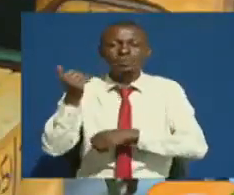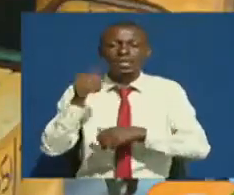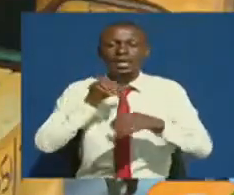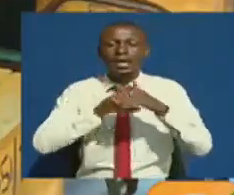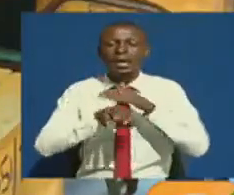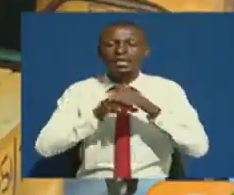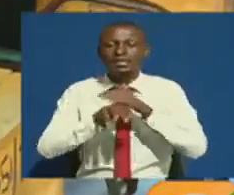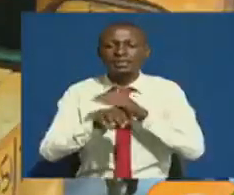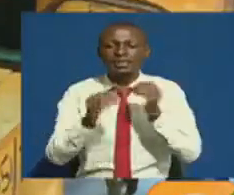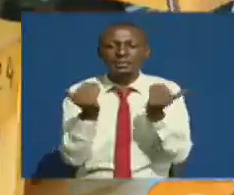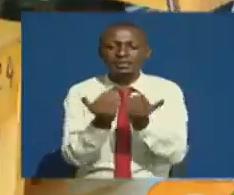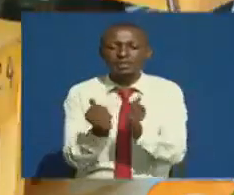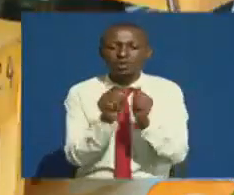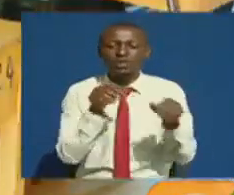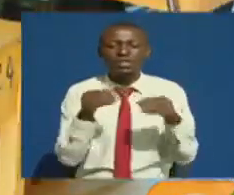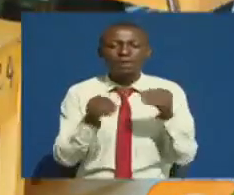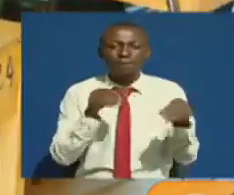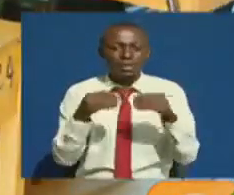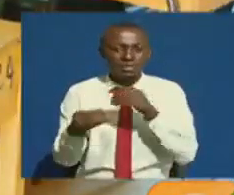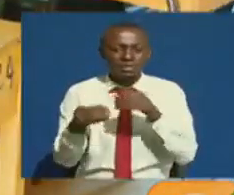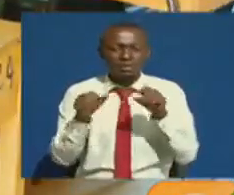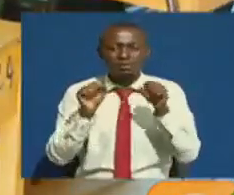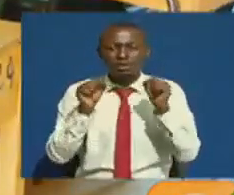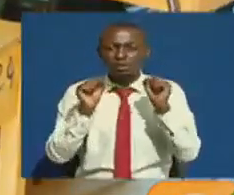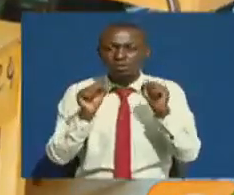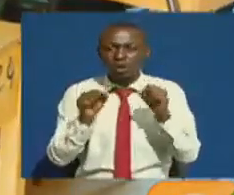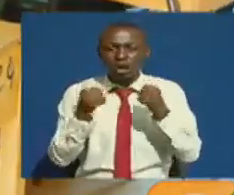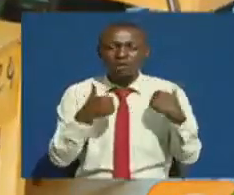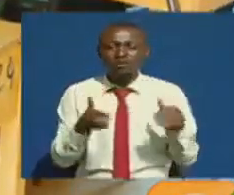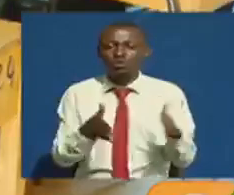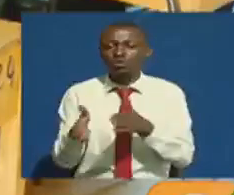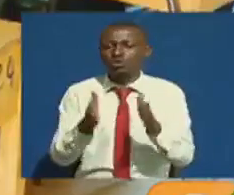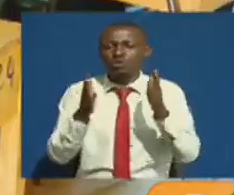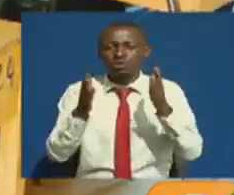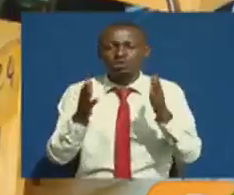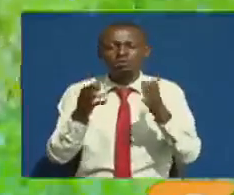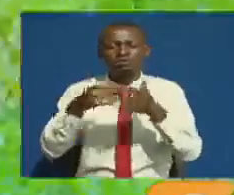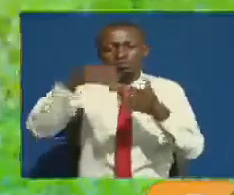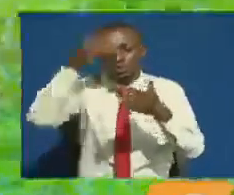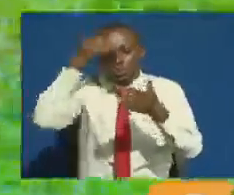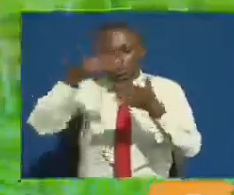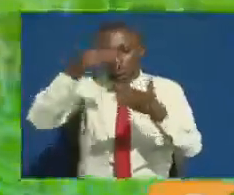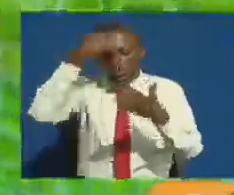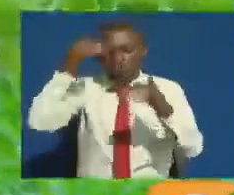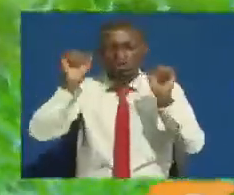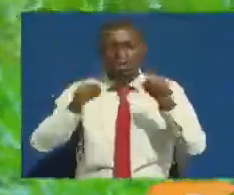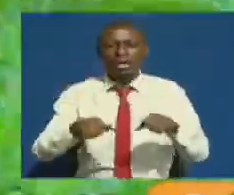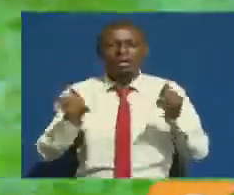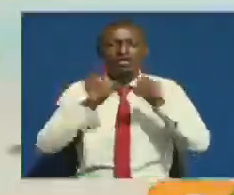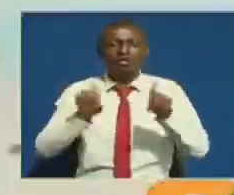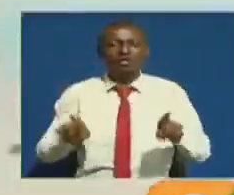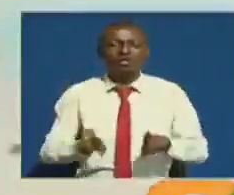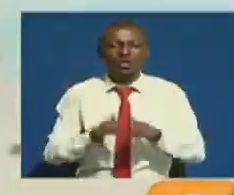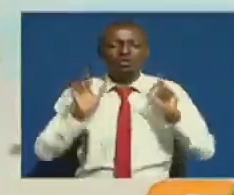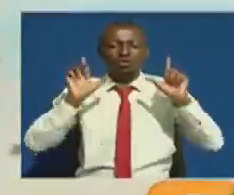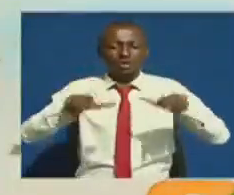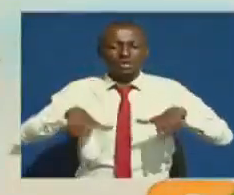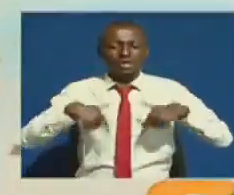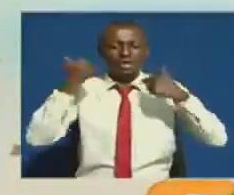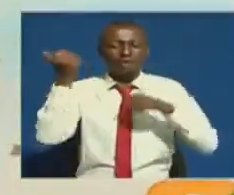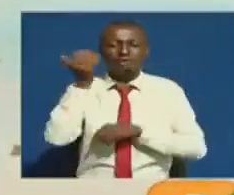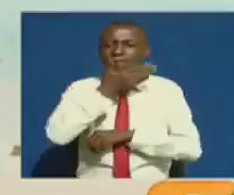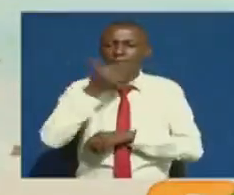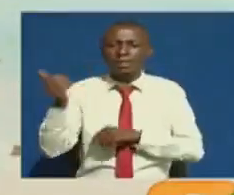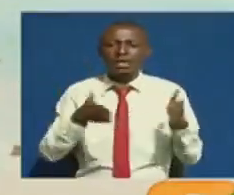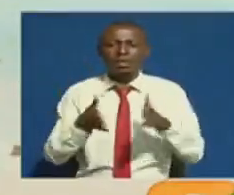friendly for children abled differently to enable them get a chance to get an education and a chance at a better life. This